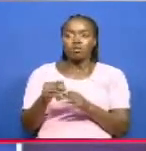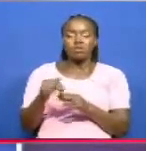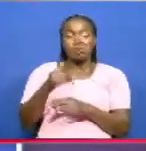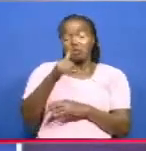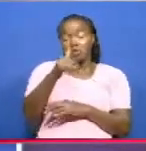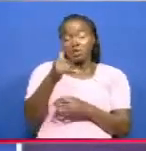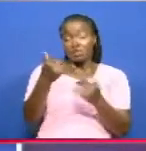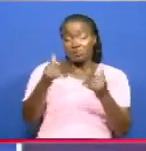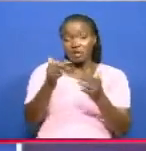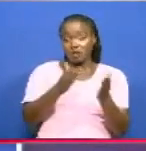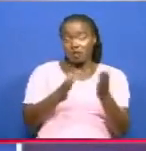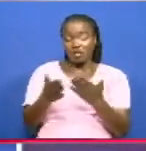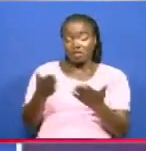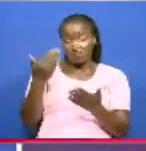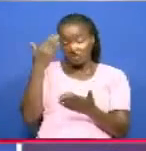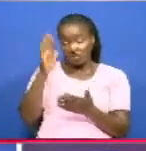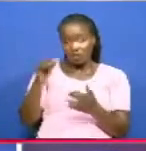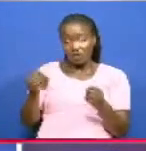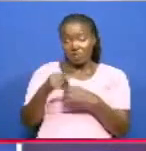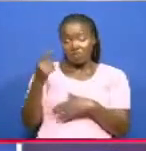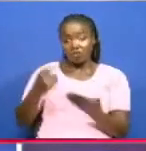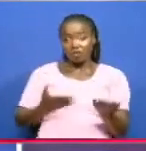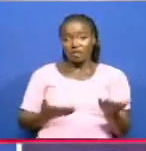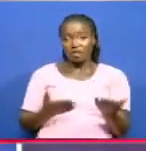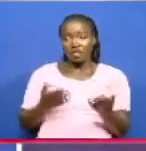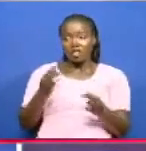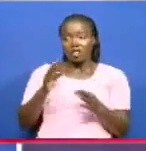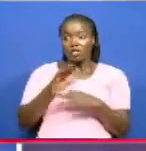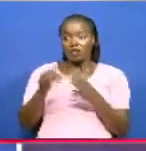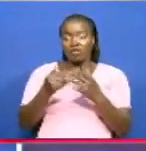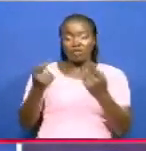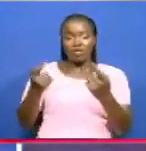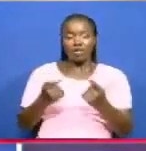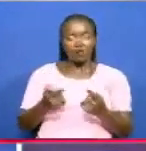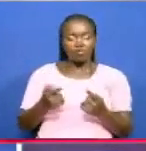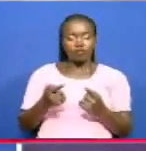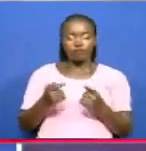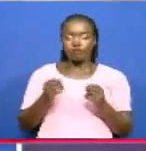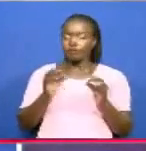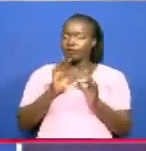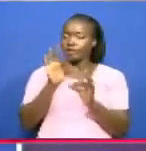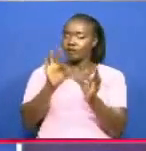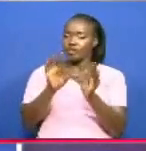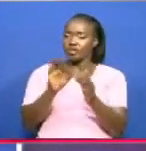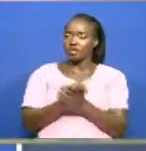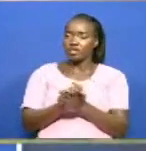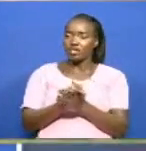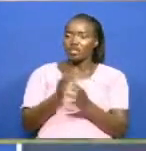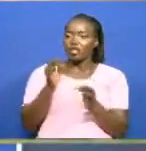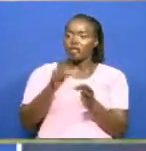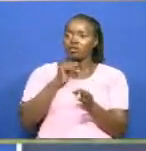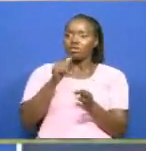that is a plan, but you never know what might happen. If we have all of them coming, perfect for us. If